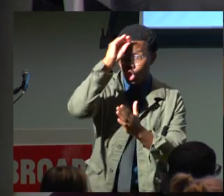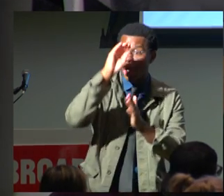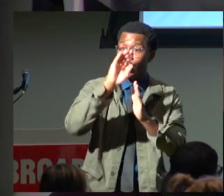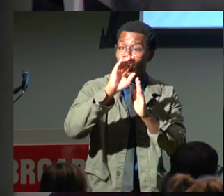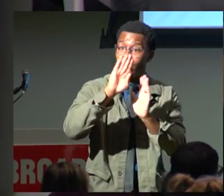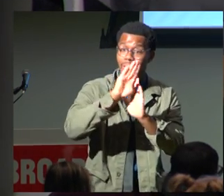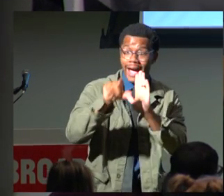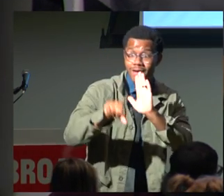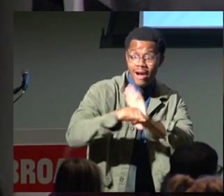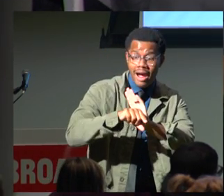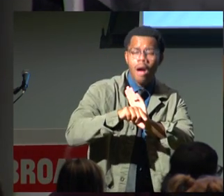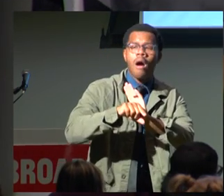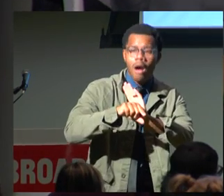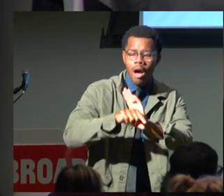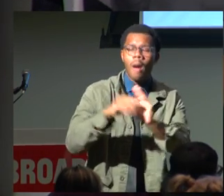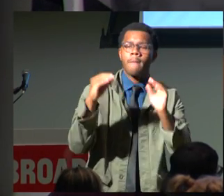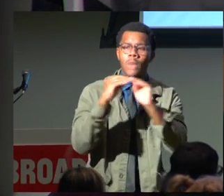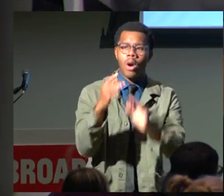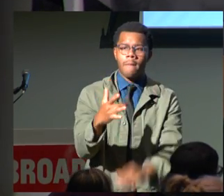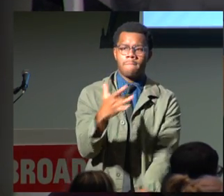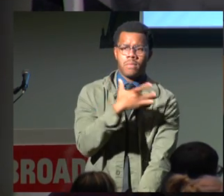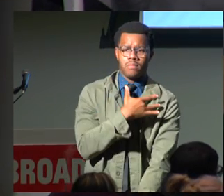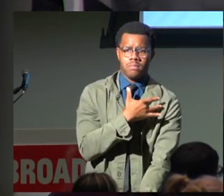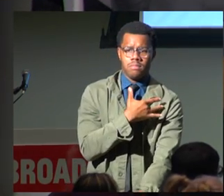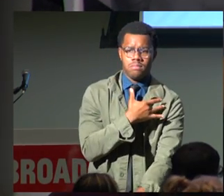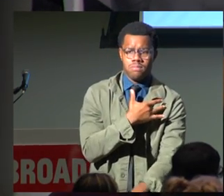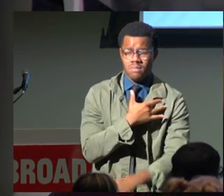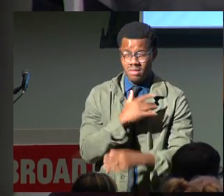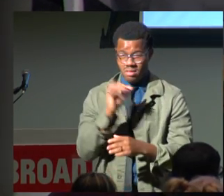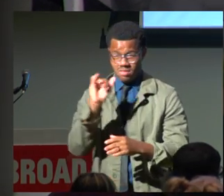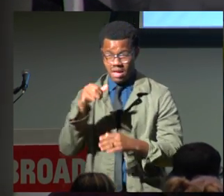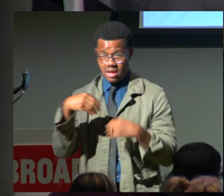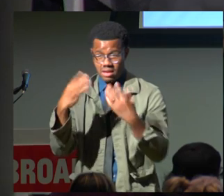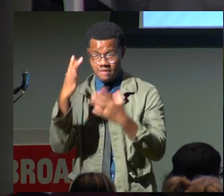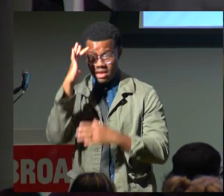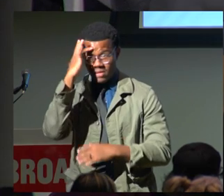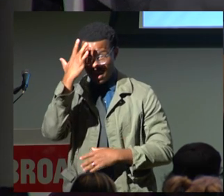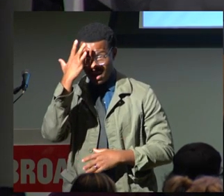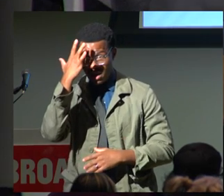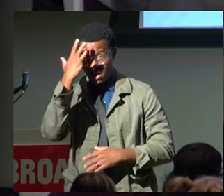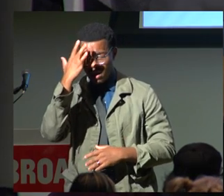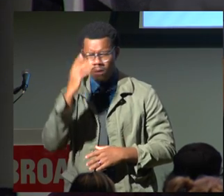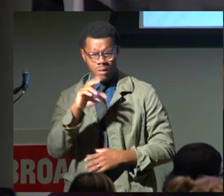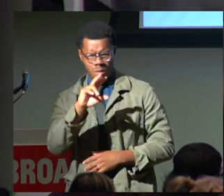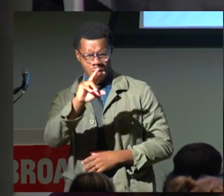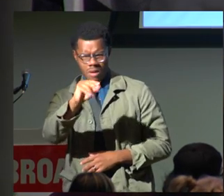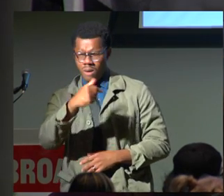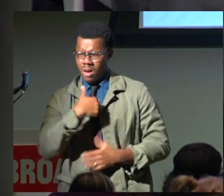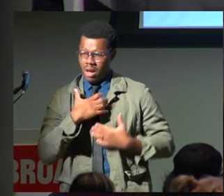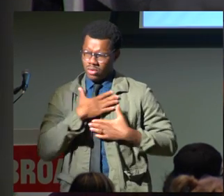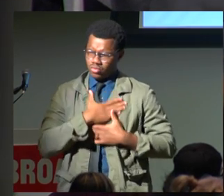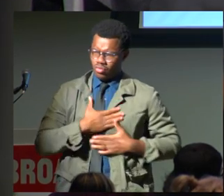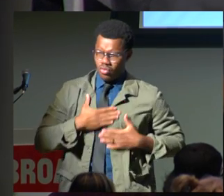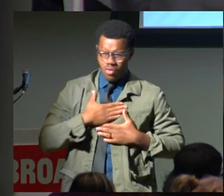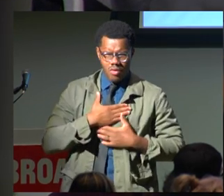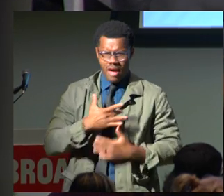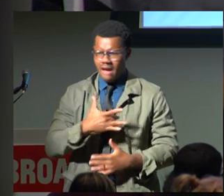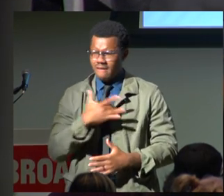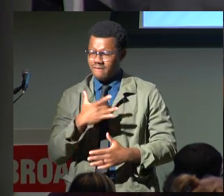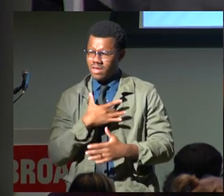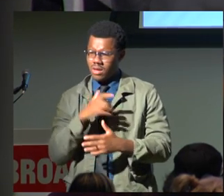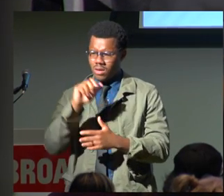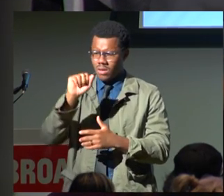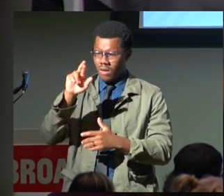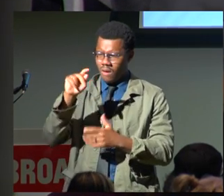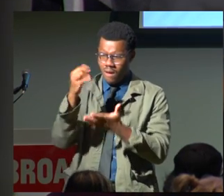Mm-hmm. Does that irritate you? No, it does not. No. You like telling the backstory? Of course I do. I think art is for the people. This